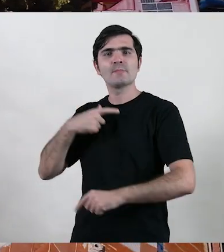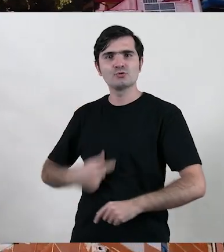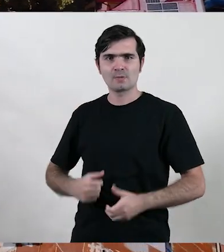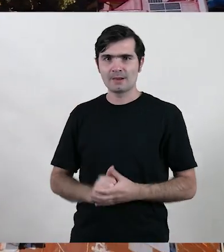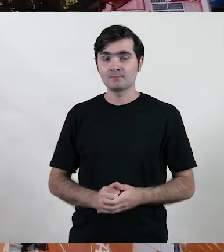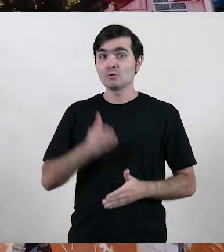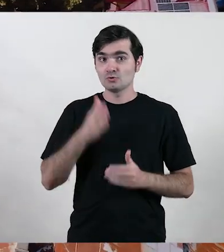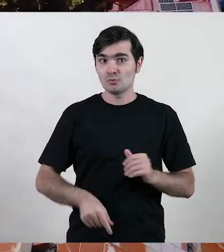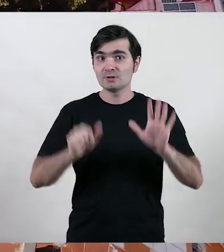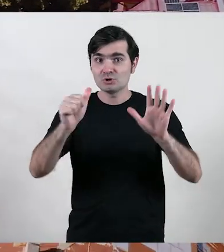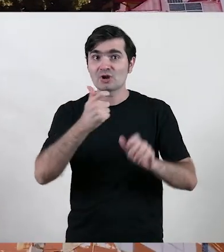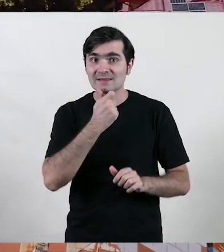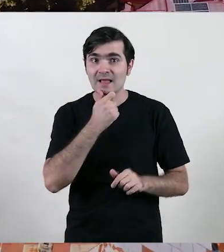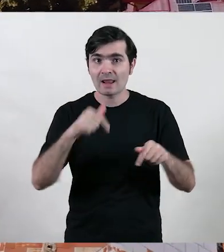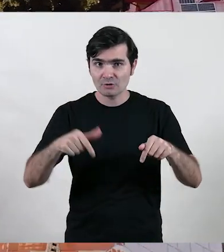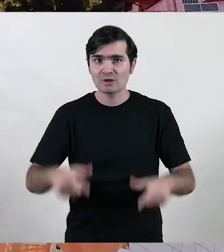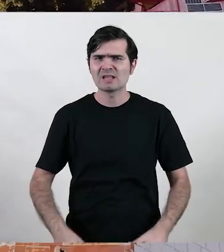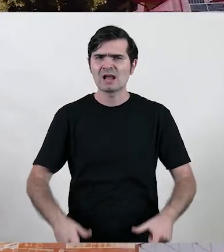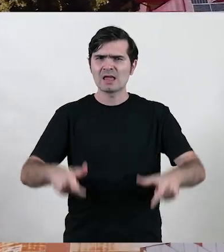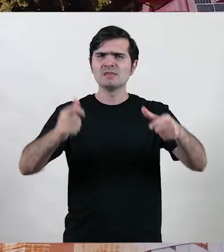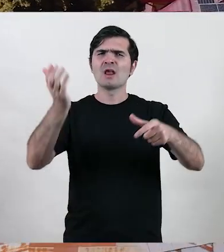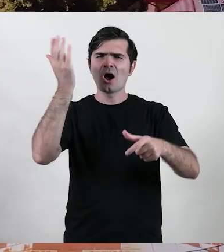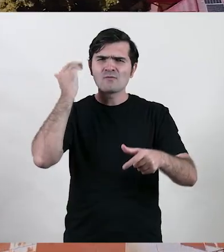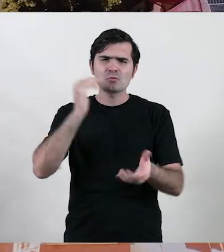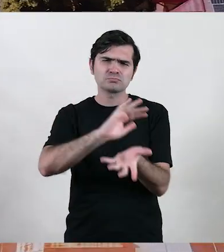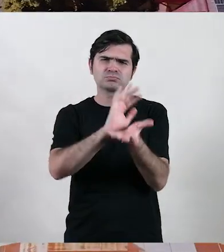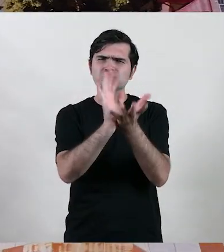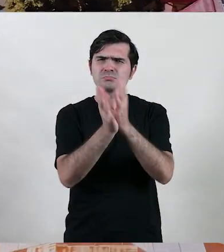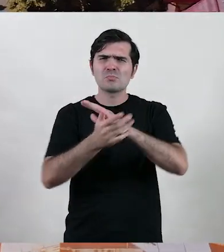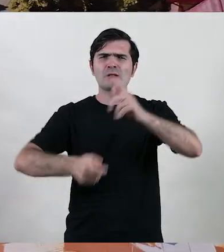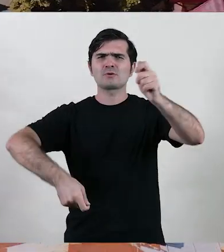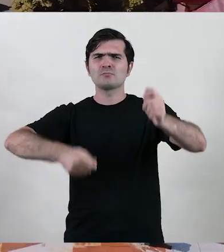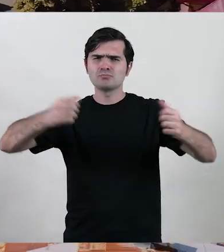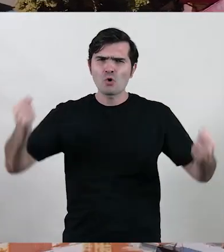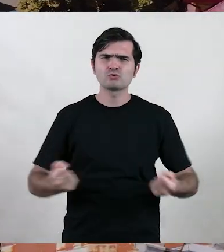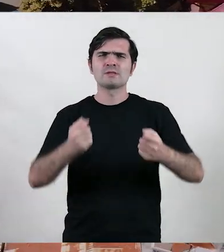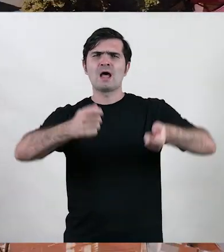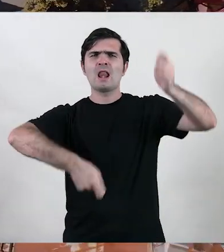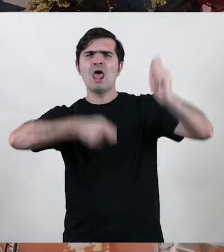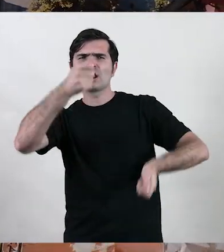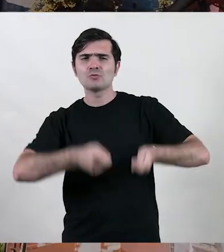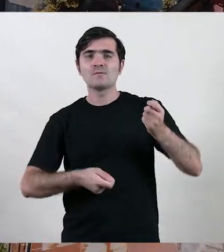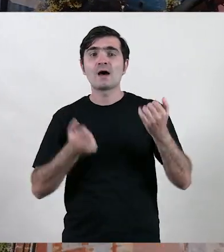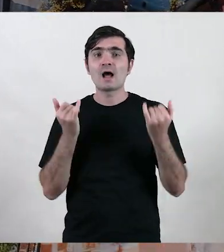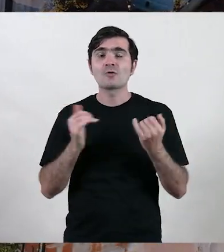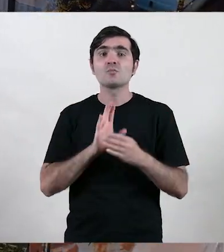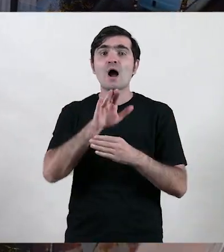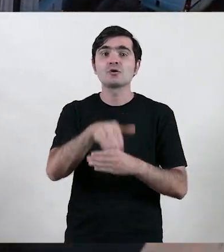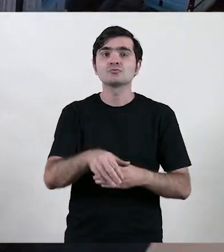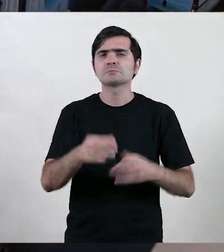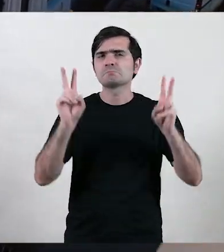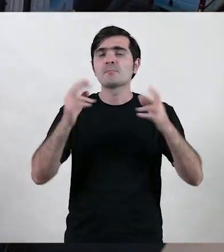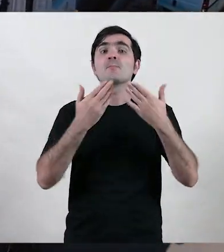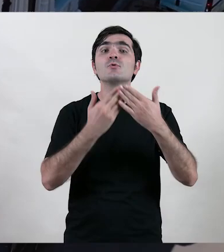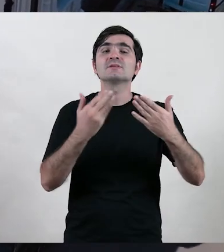Over the past 6 years, the building has undergone extensive consolidation and restoration work, now becoming the